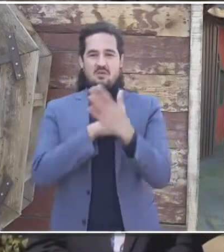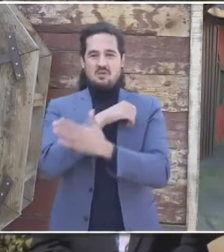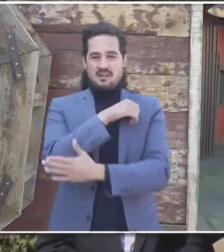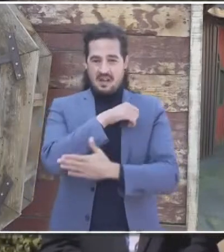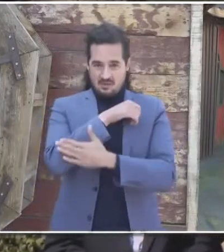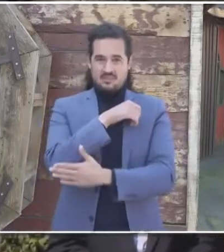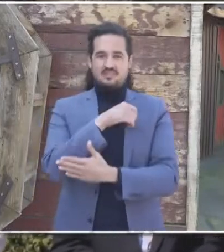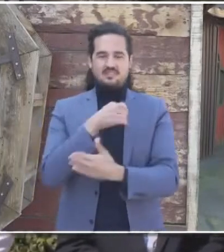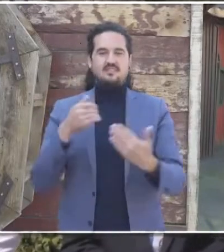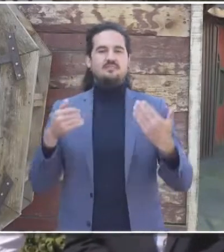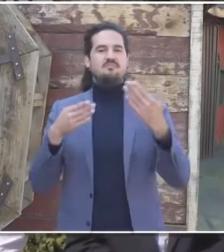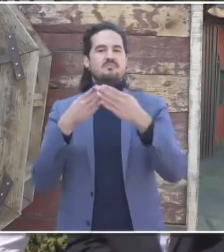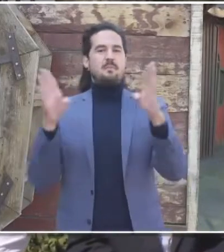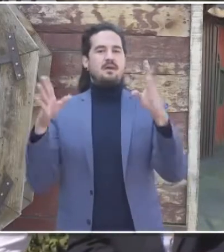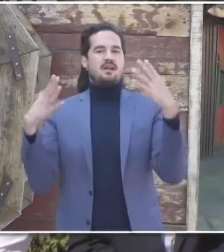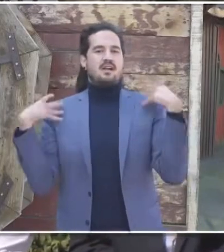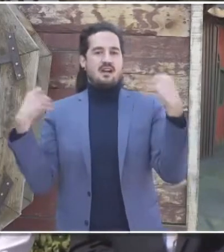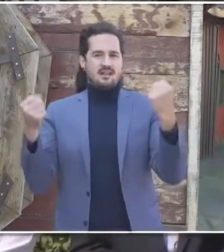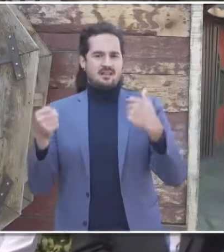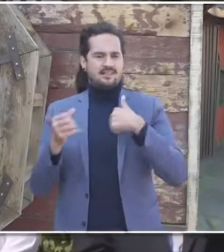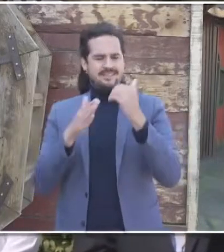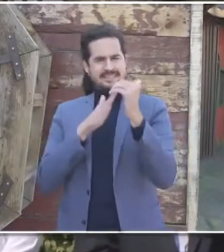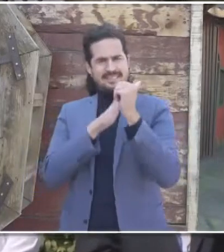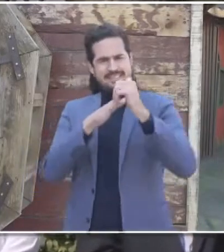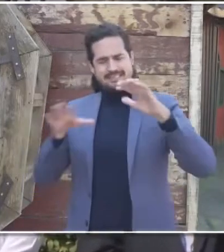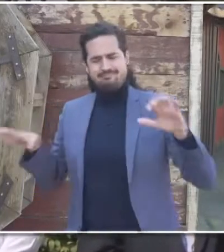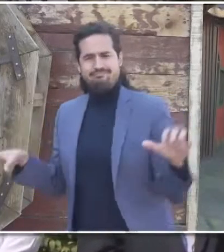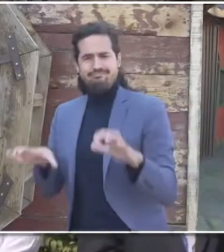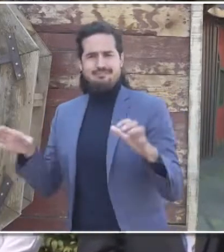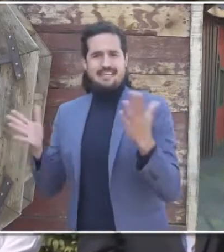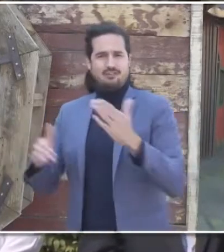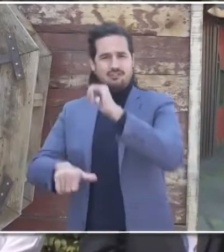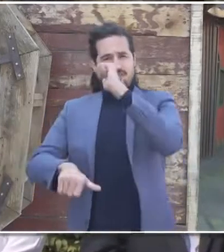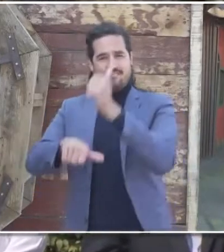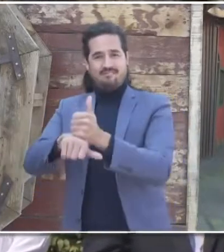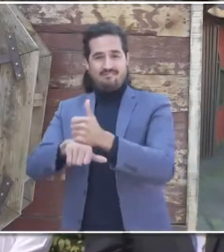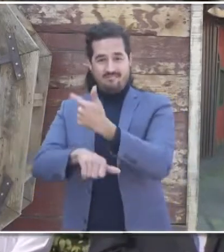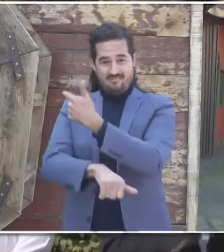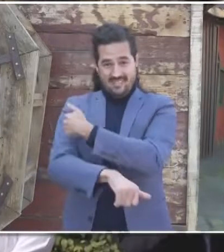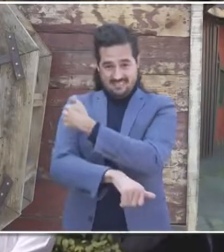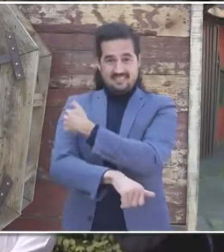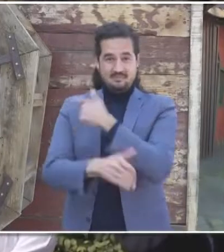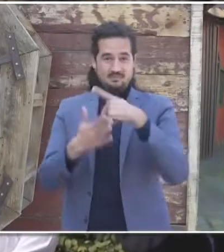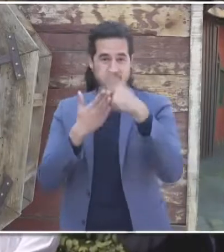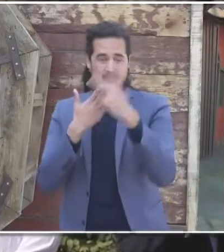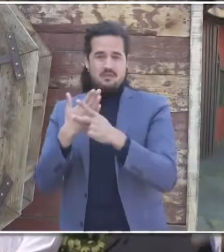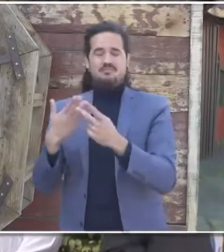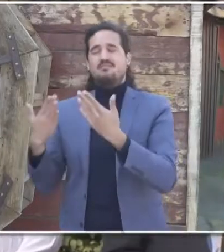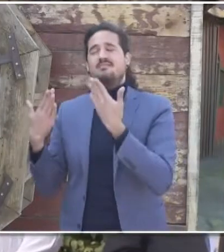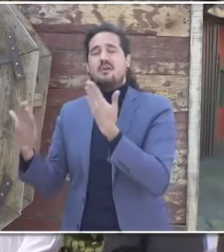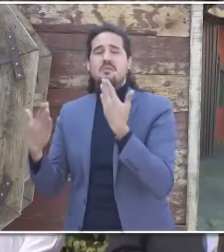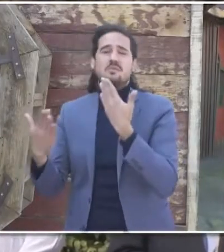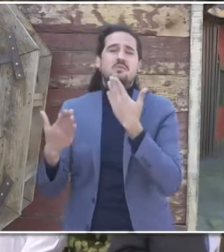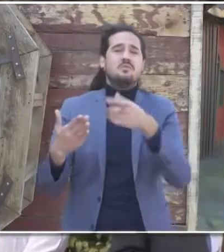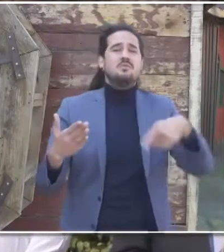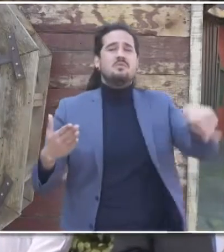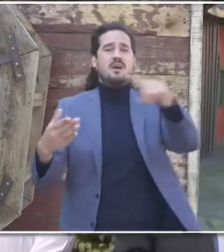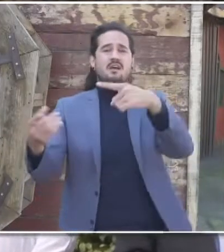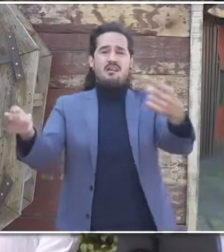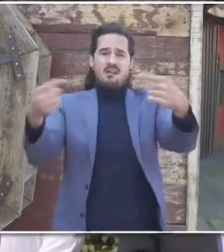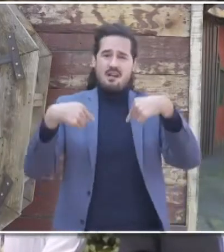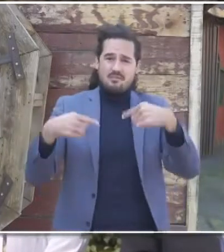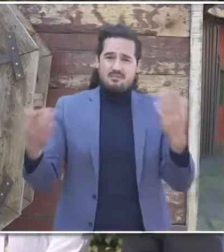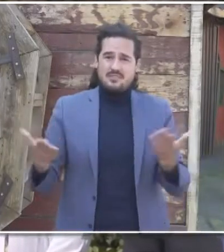for Fresno County. I want to thank you all for being here today, and I want to thank Congressman Costa,